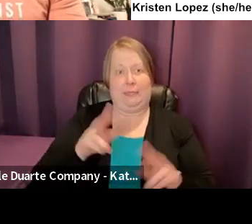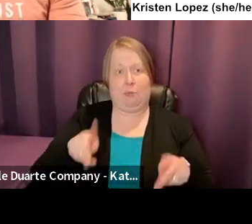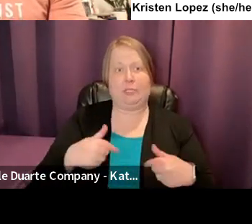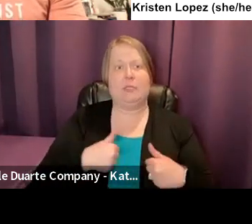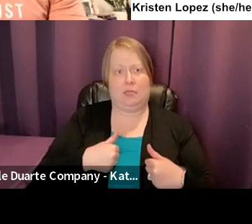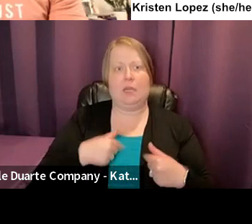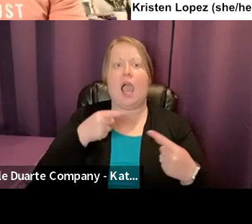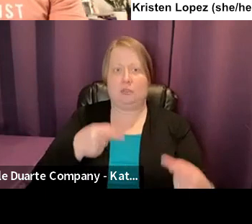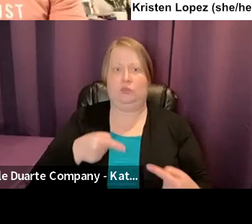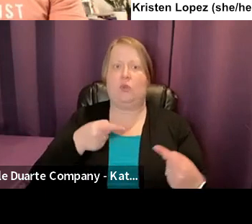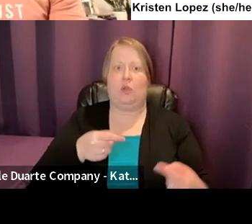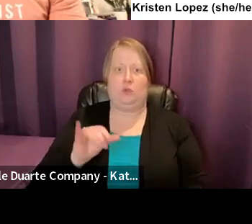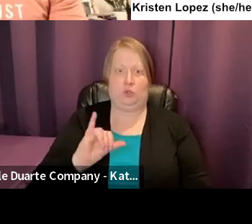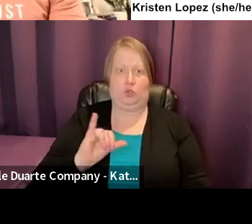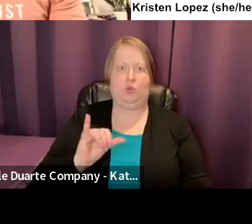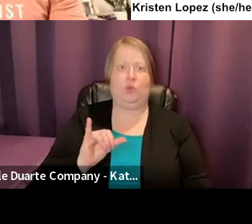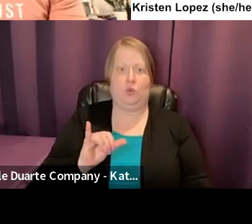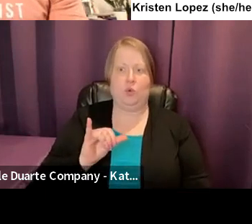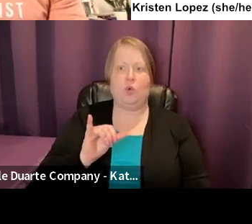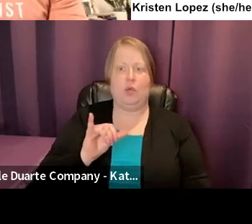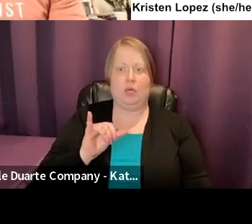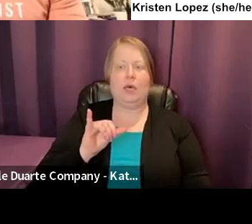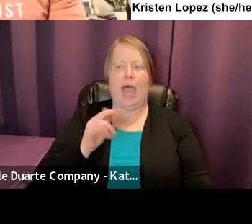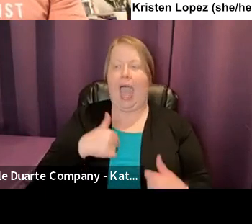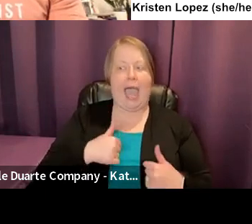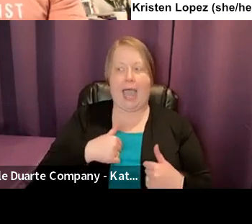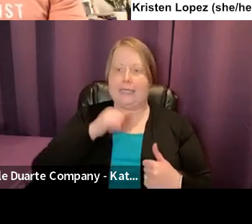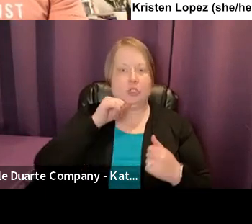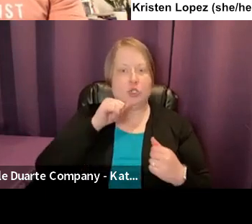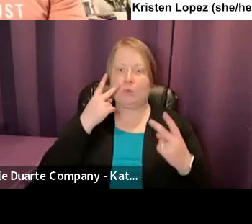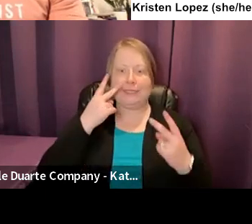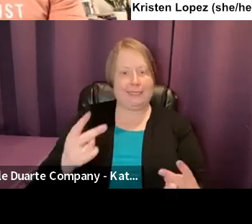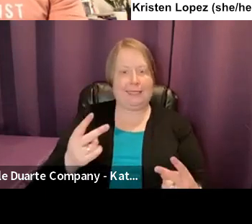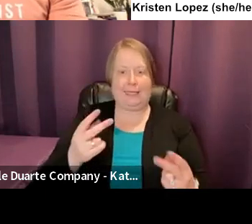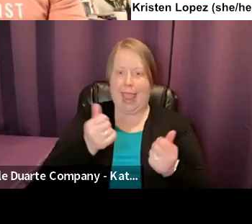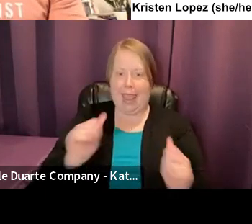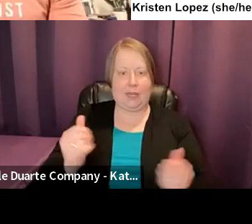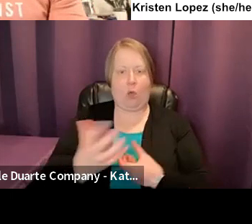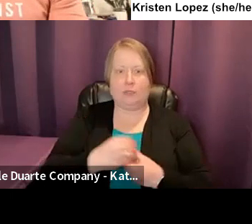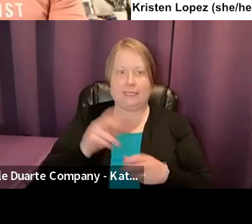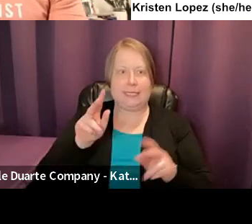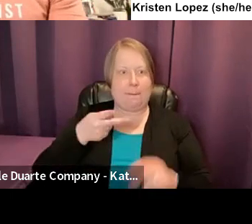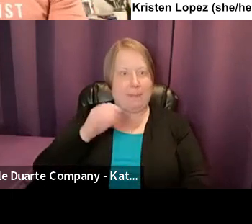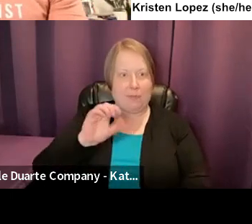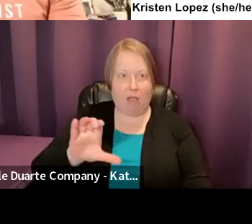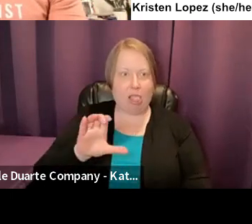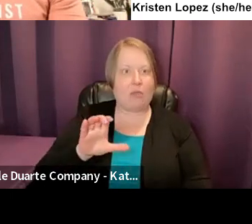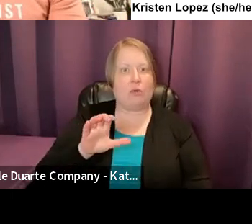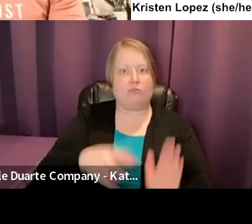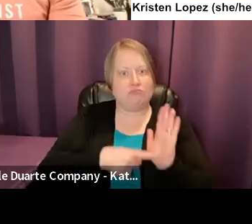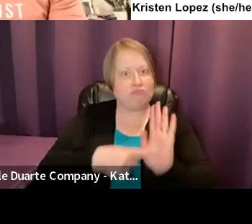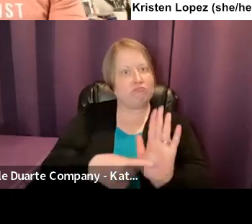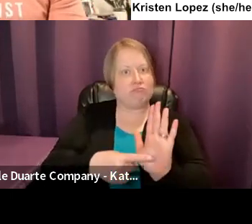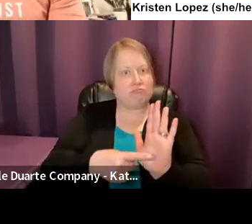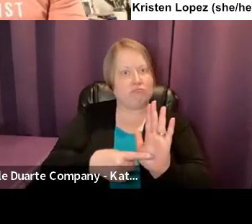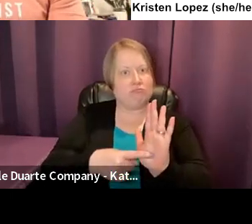struggle too with just not seeing any autistic people of color presented prominently in the